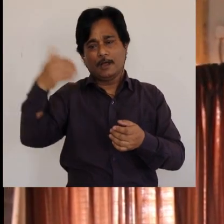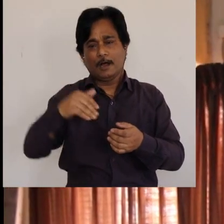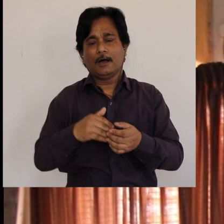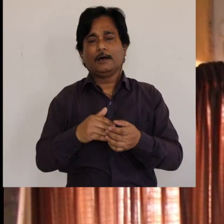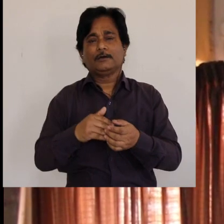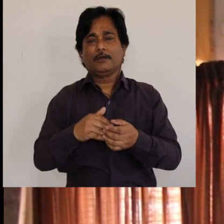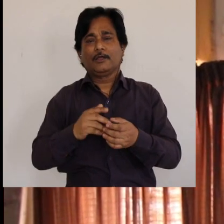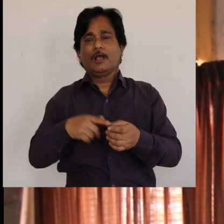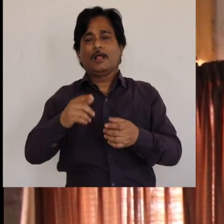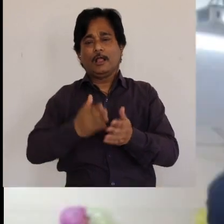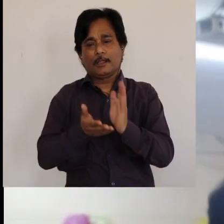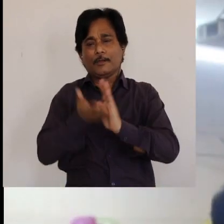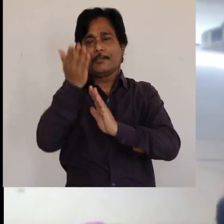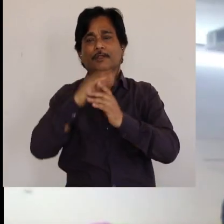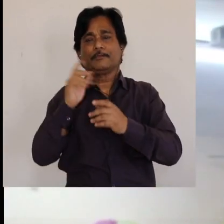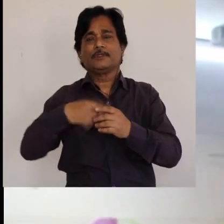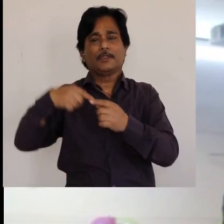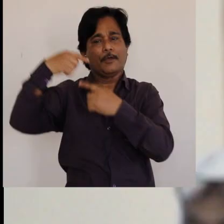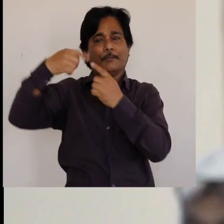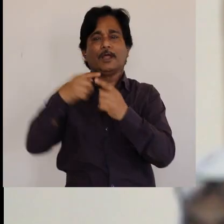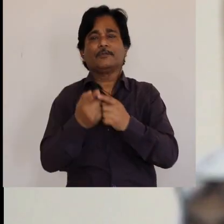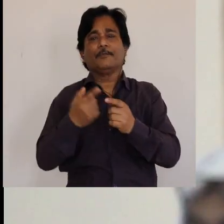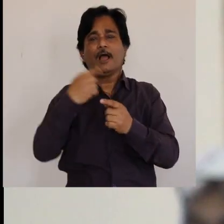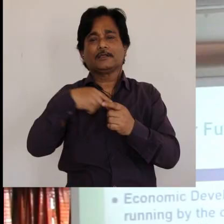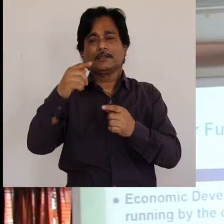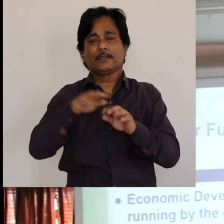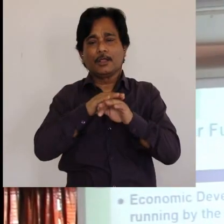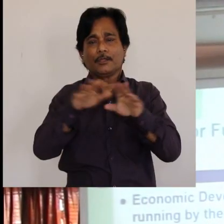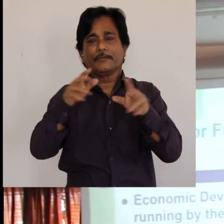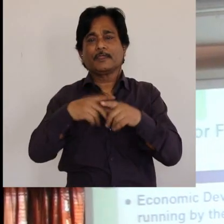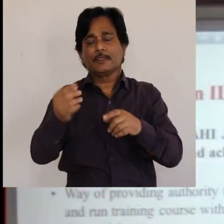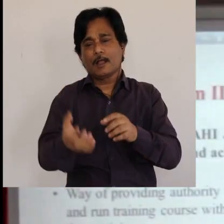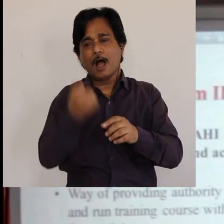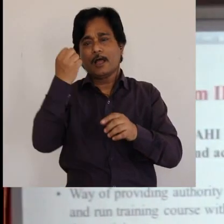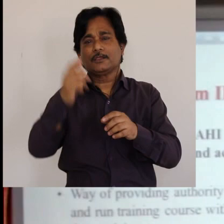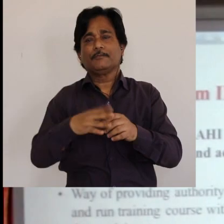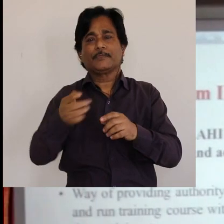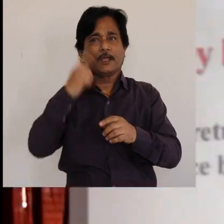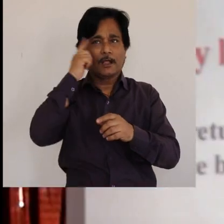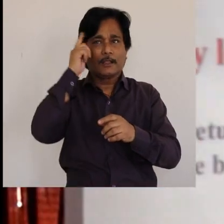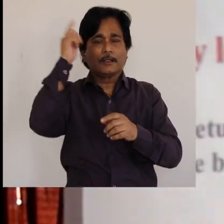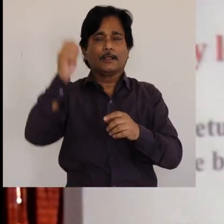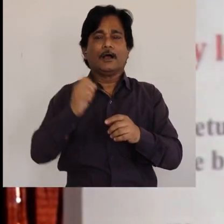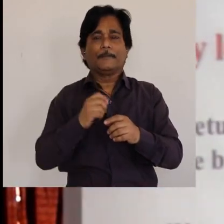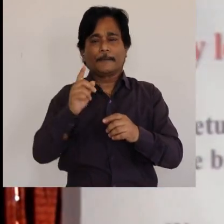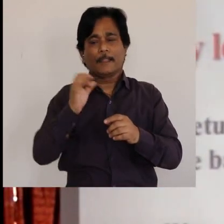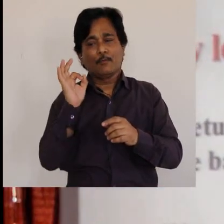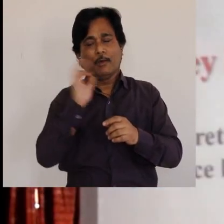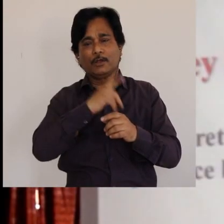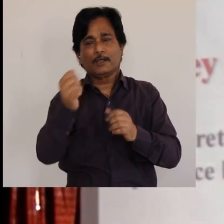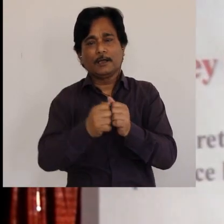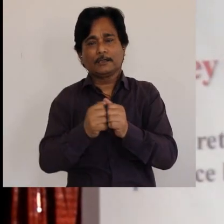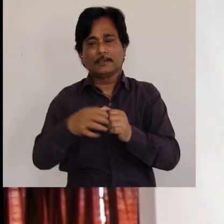made presentations on the progress of their plan of action, describing their achievements, experiences, learning, and